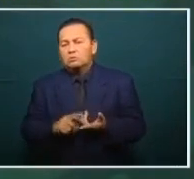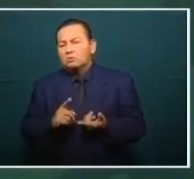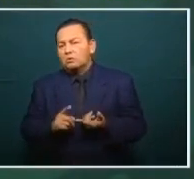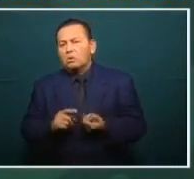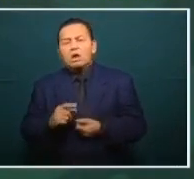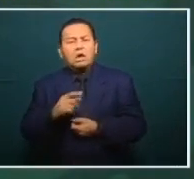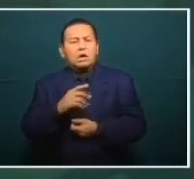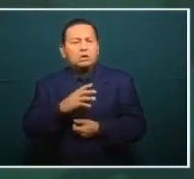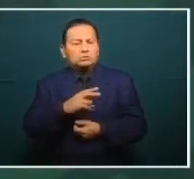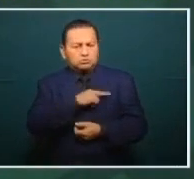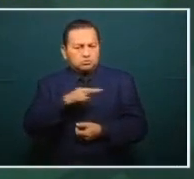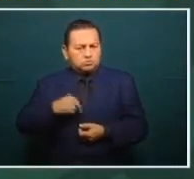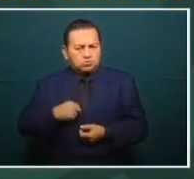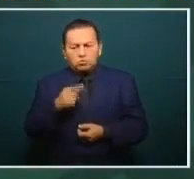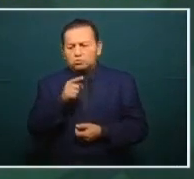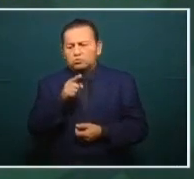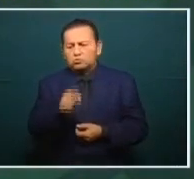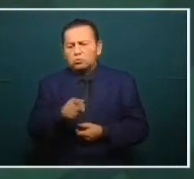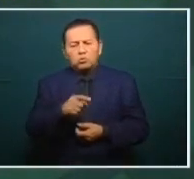medical tratándolos workers,